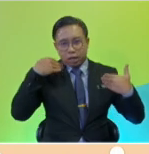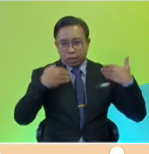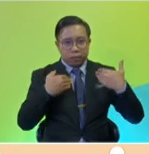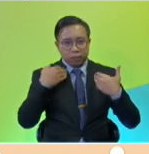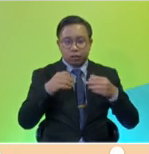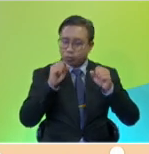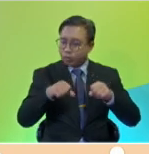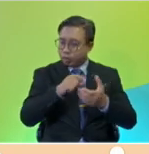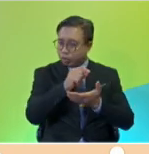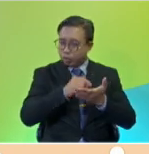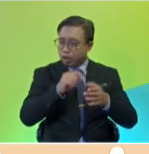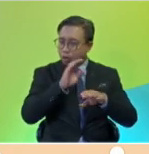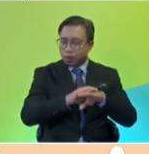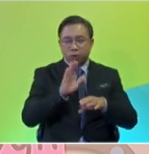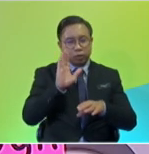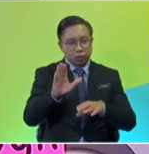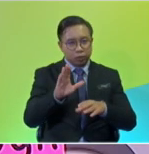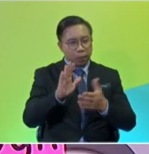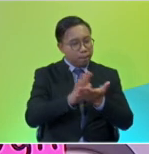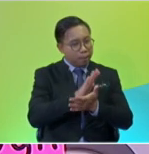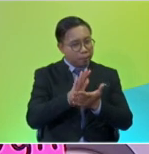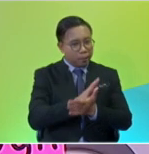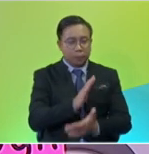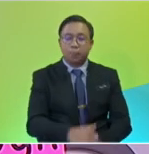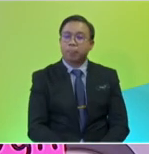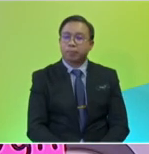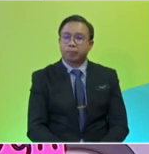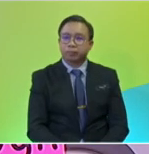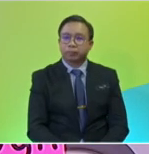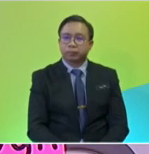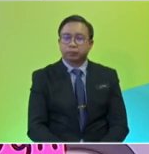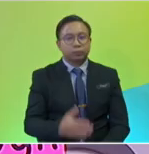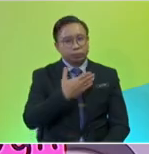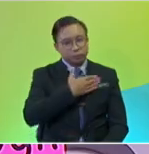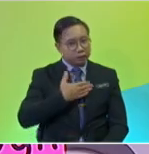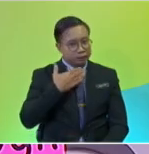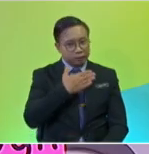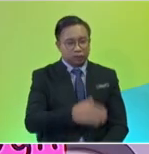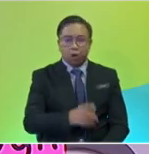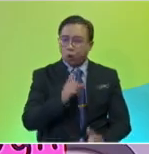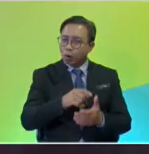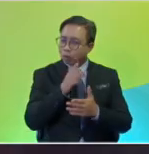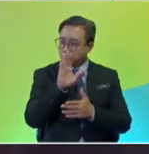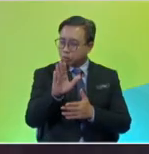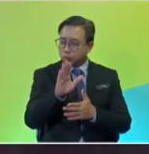write on your piece of paper or on your mini whiteboard, please? What about you,